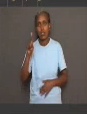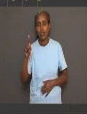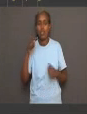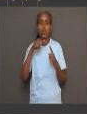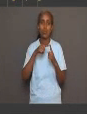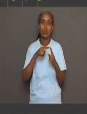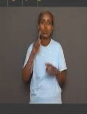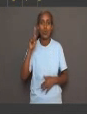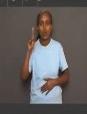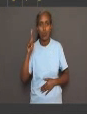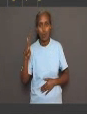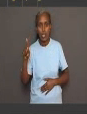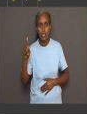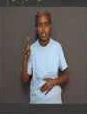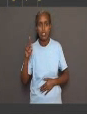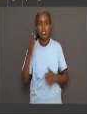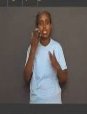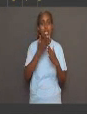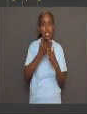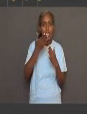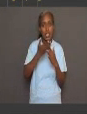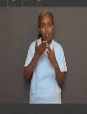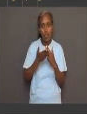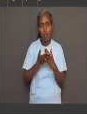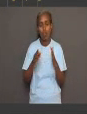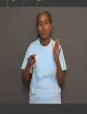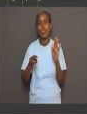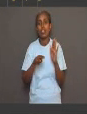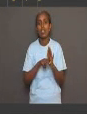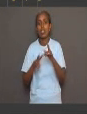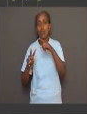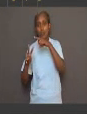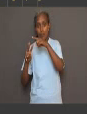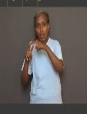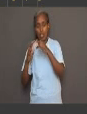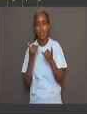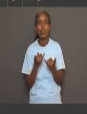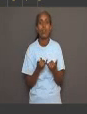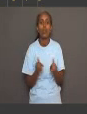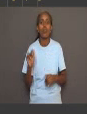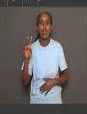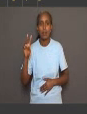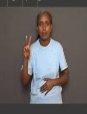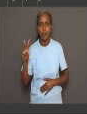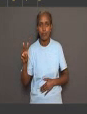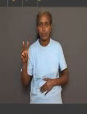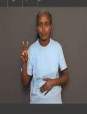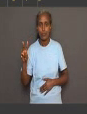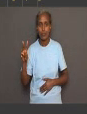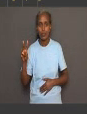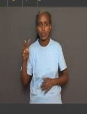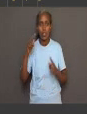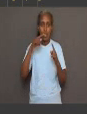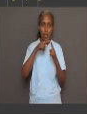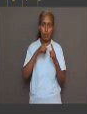to 1 in the interval of -pi over 2 up